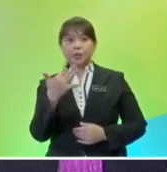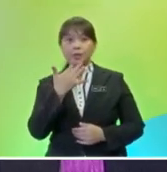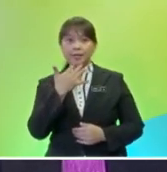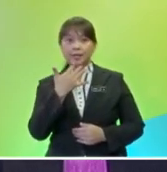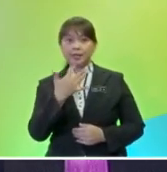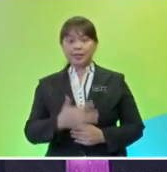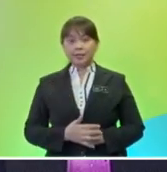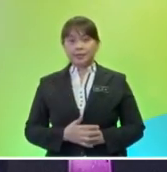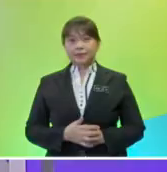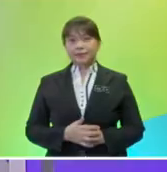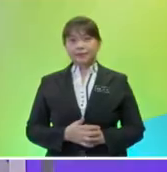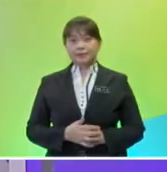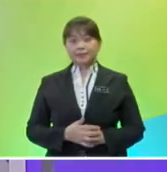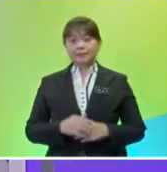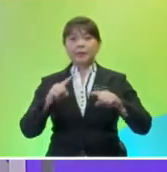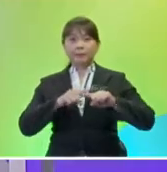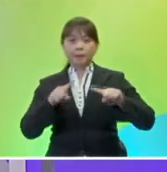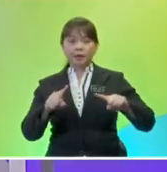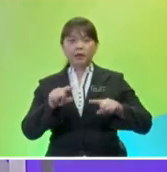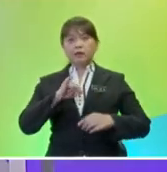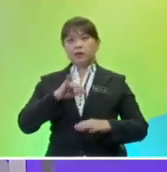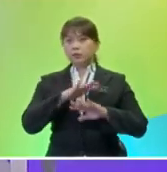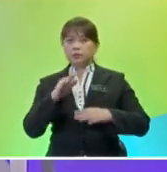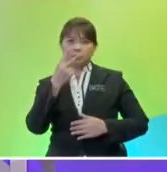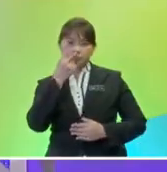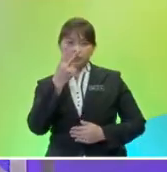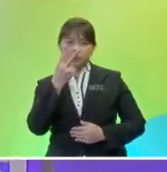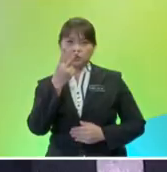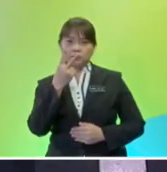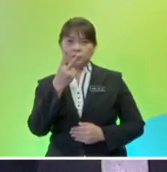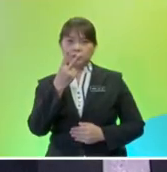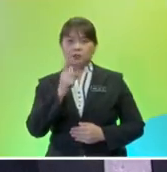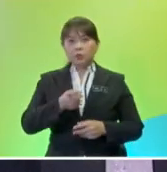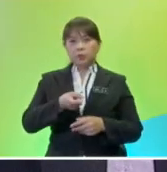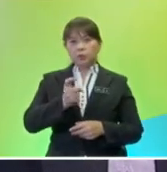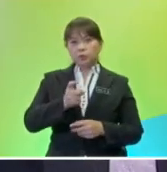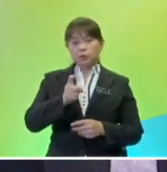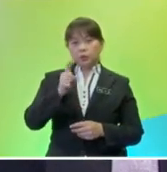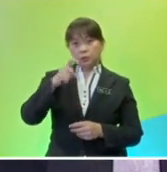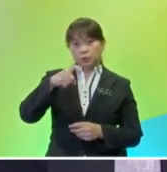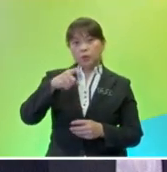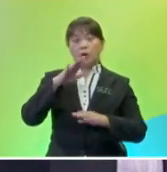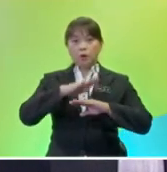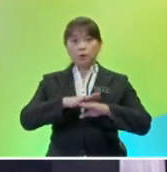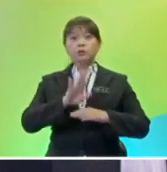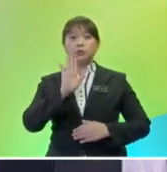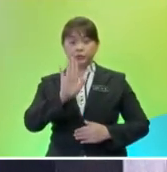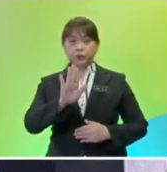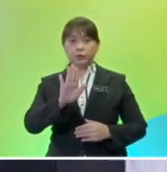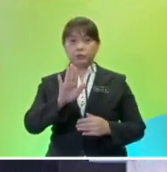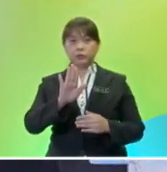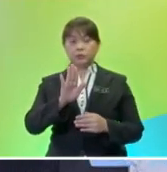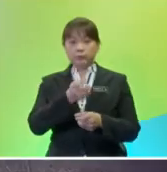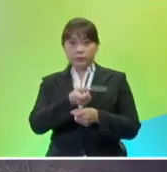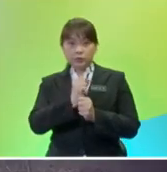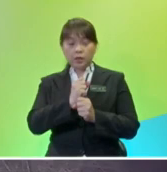Yeah! There you go. But I don't see any hook on your rod. No, it doesn't have it. Oh, so how can you catch the